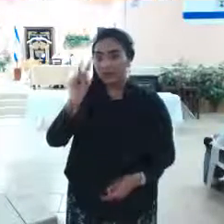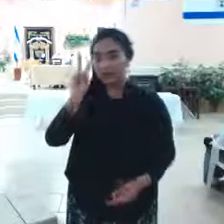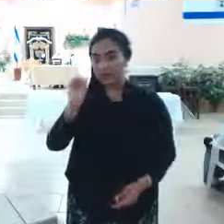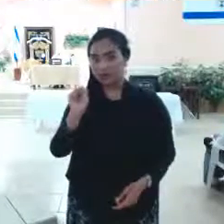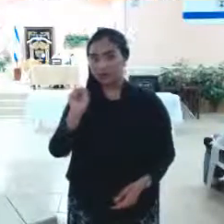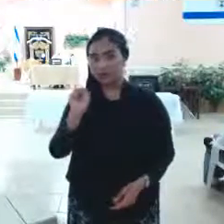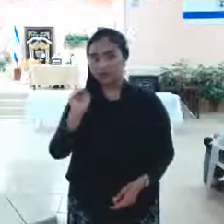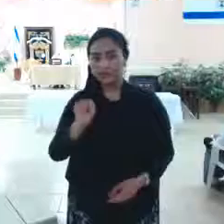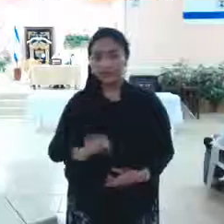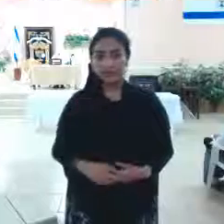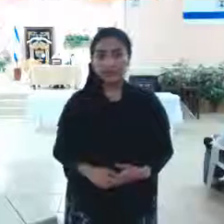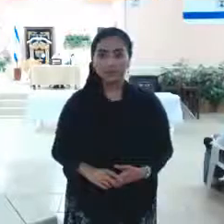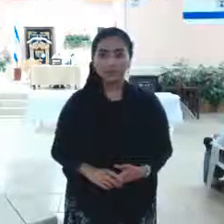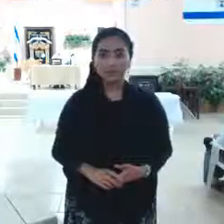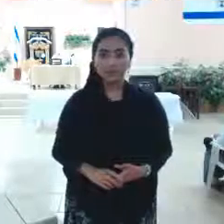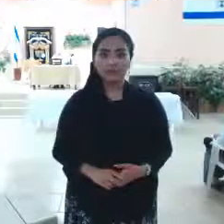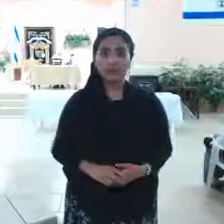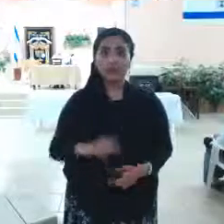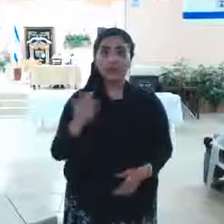wells to Dan.